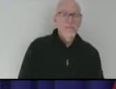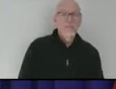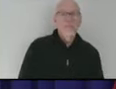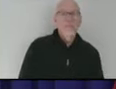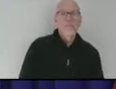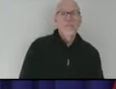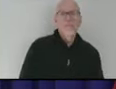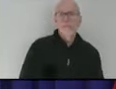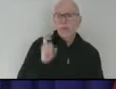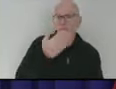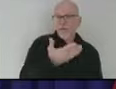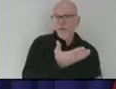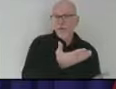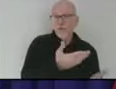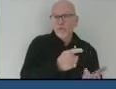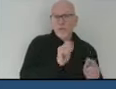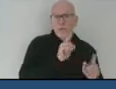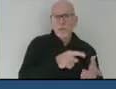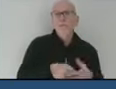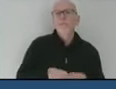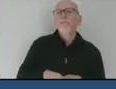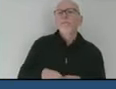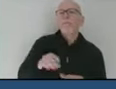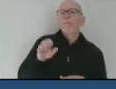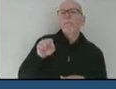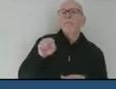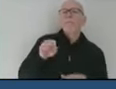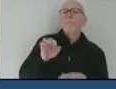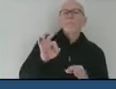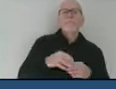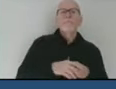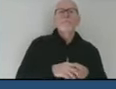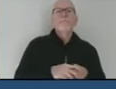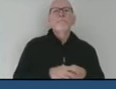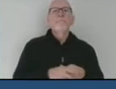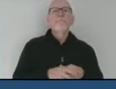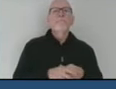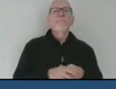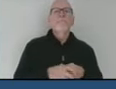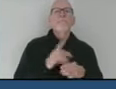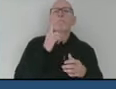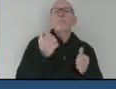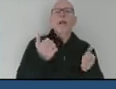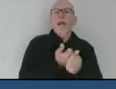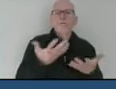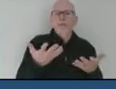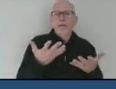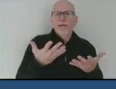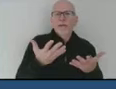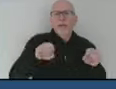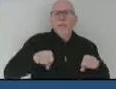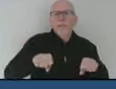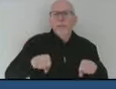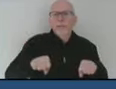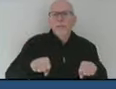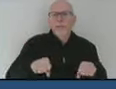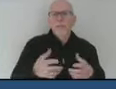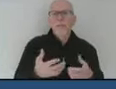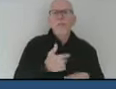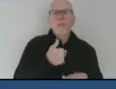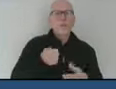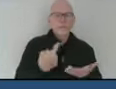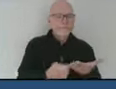Governor, you want to take that one? Yeah, sure. Absolutely. Look, everything's always on the table, and we discuss